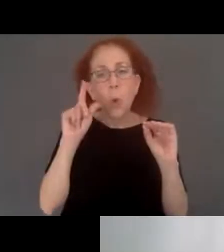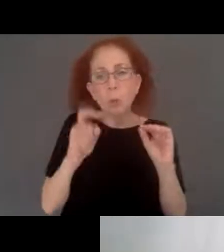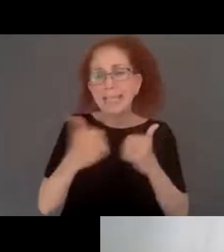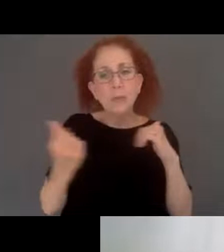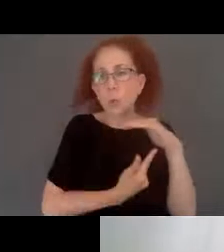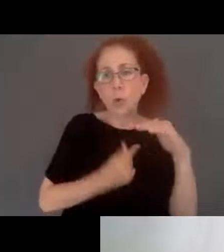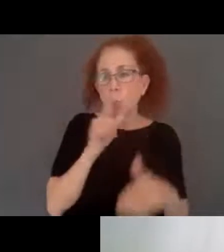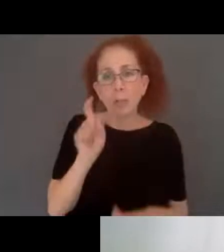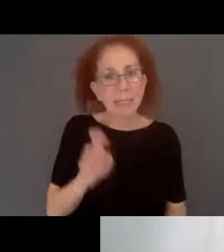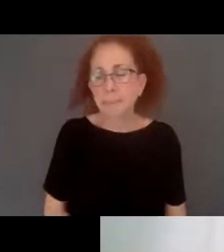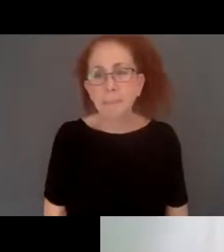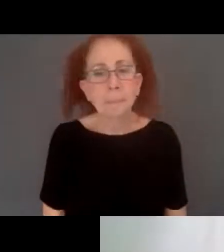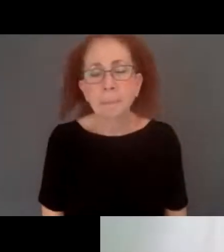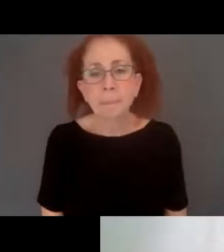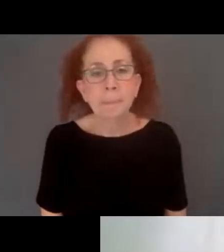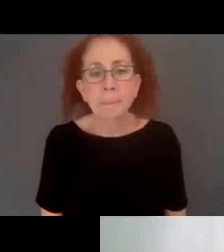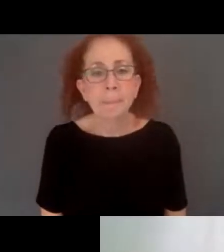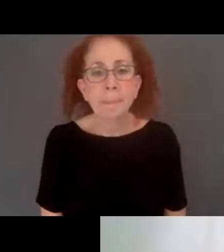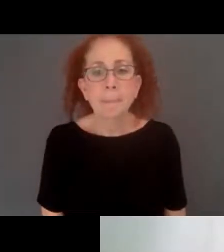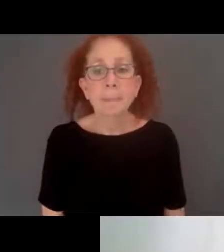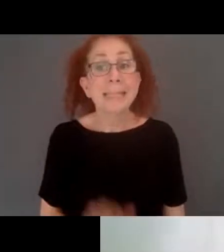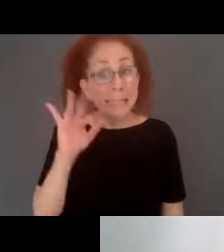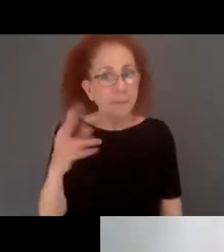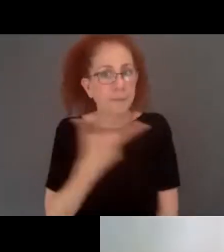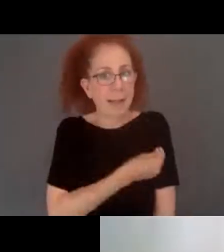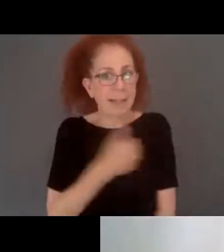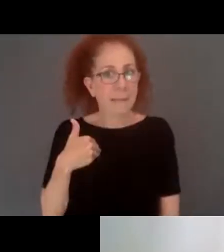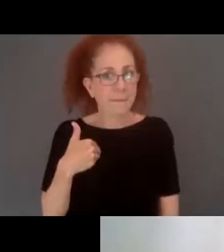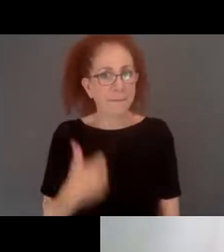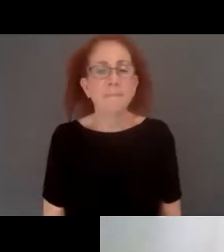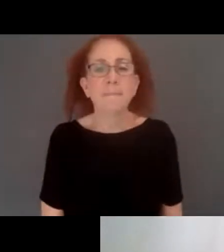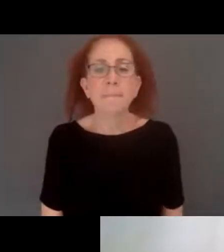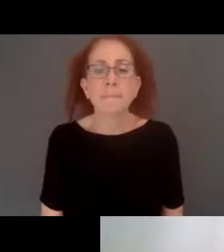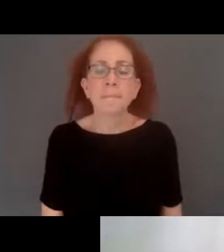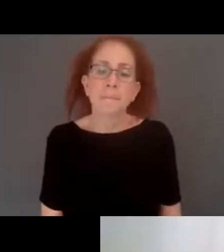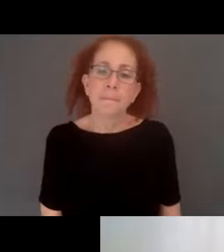quarantine if you're vaccinated.